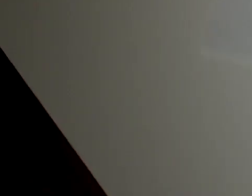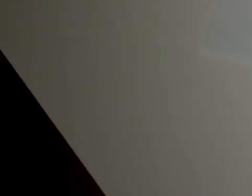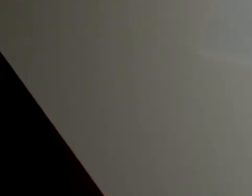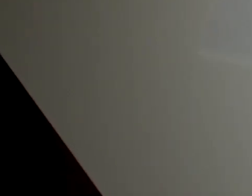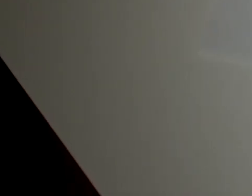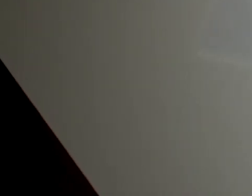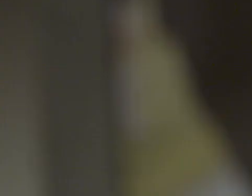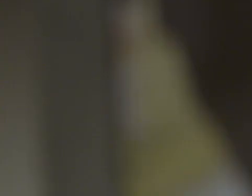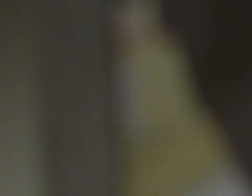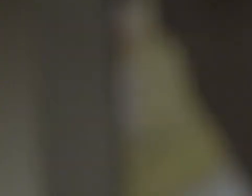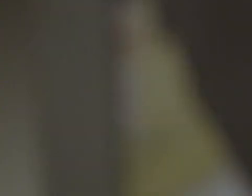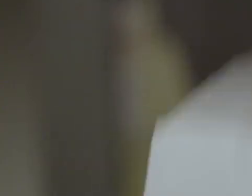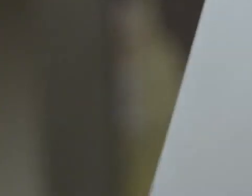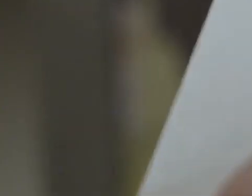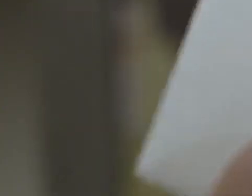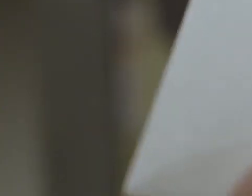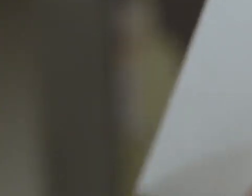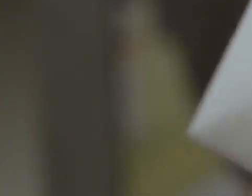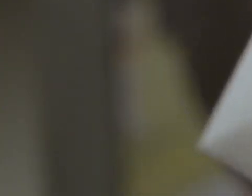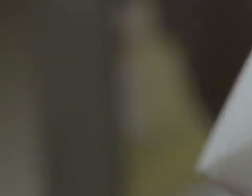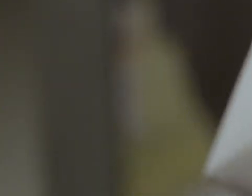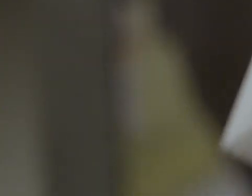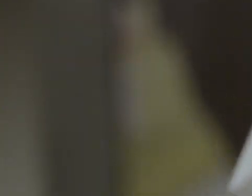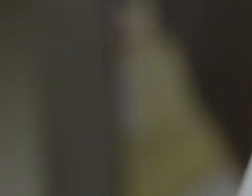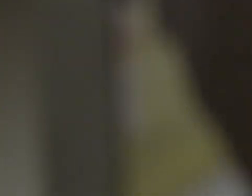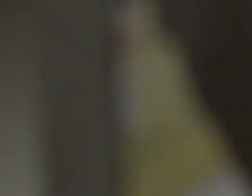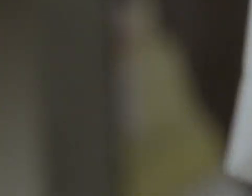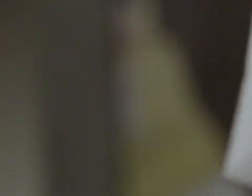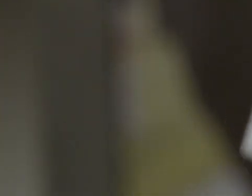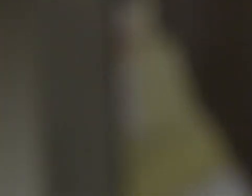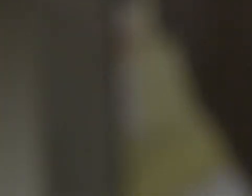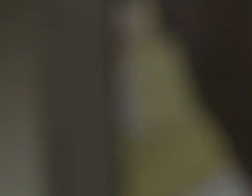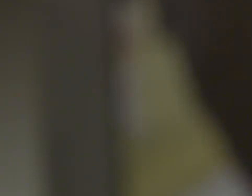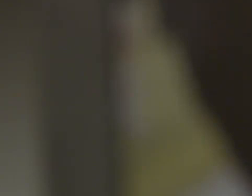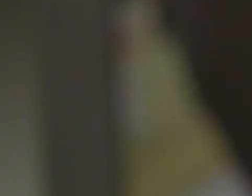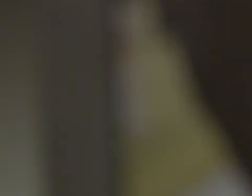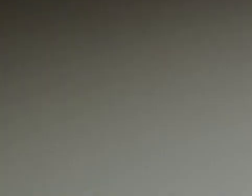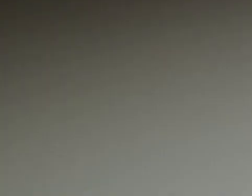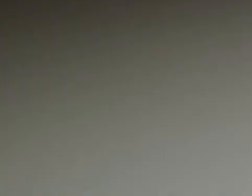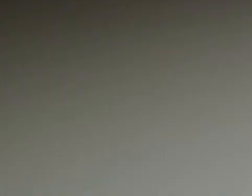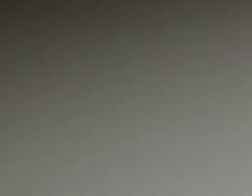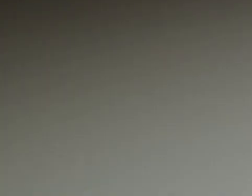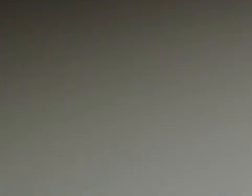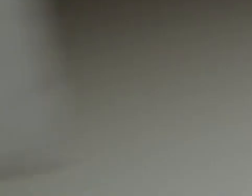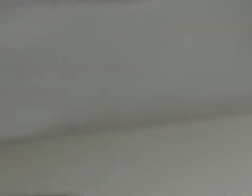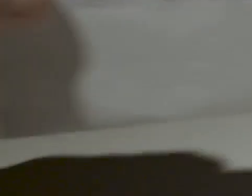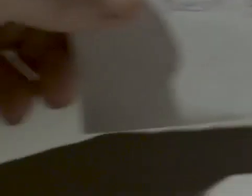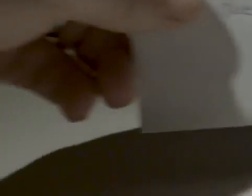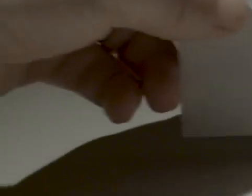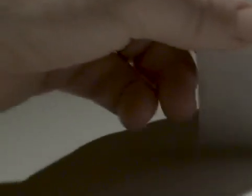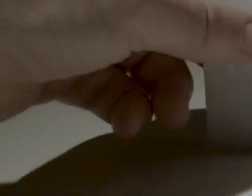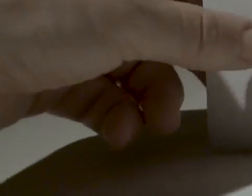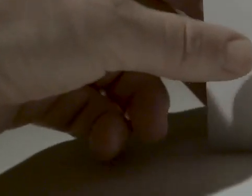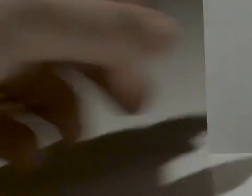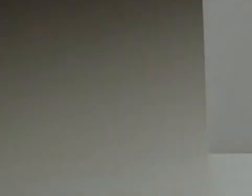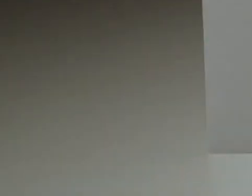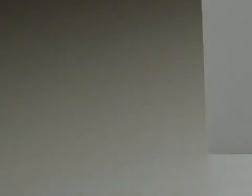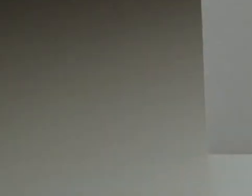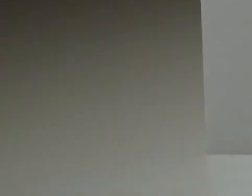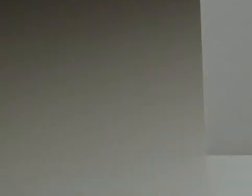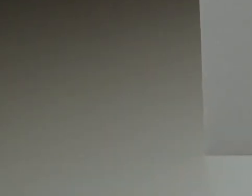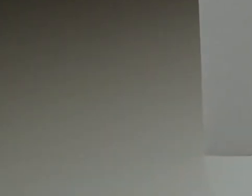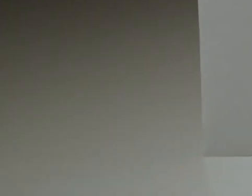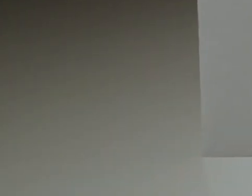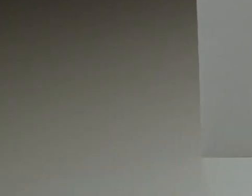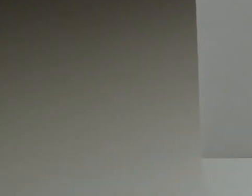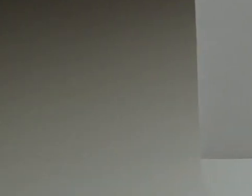He placed it in an envelope that no spouse ever wants to see sitting on the kitchen table. It says, in case the